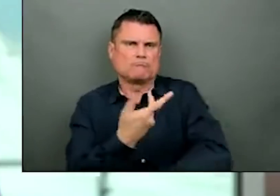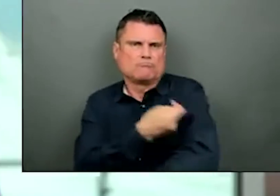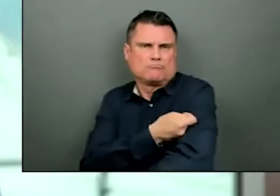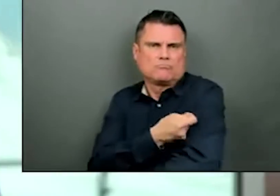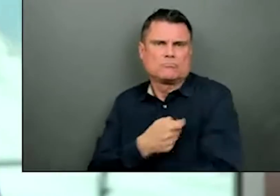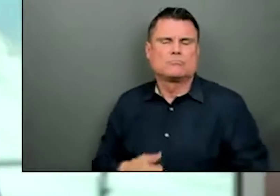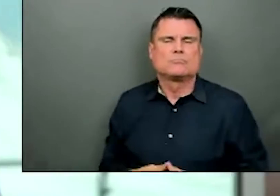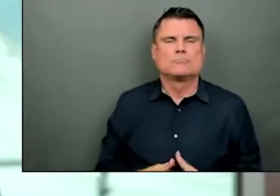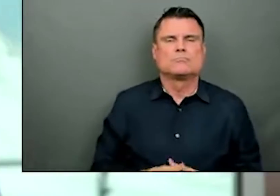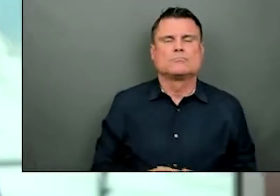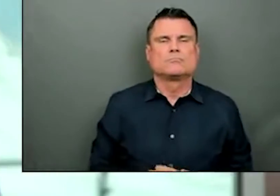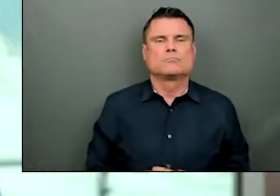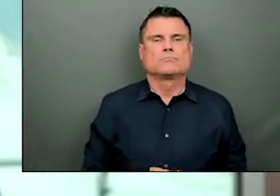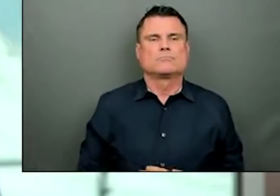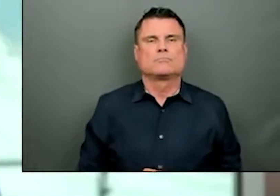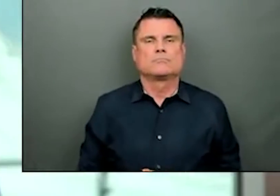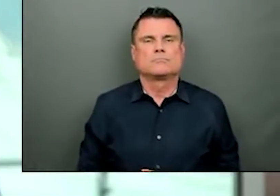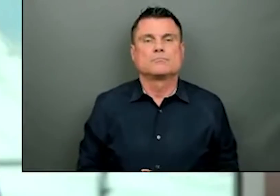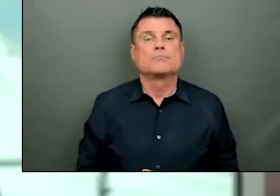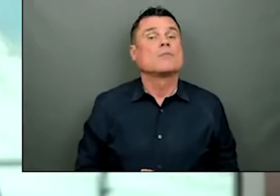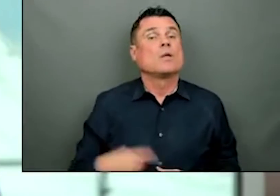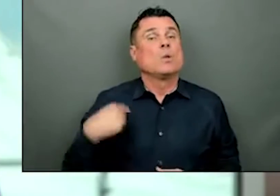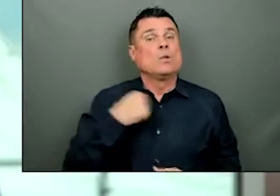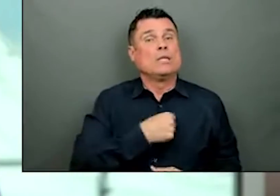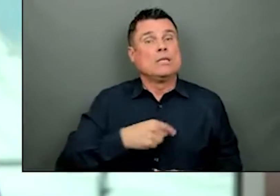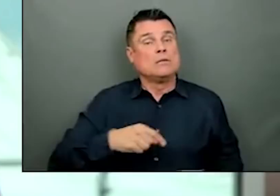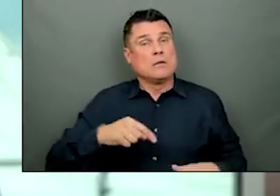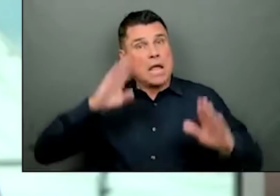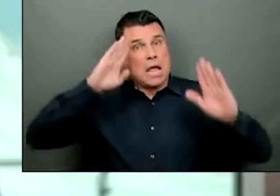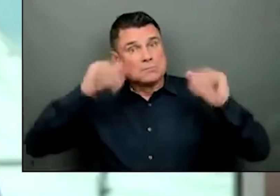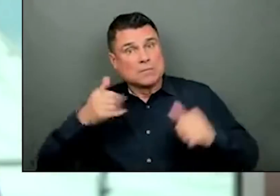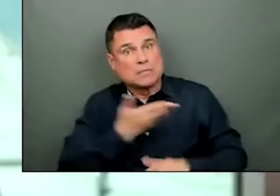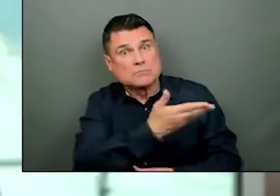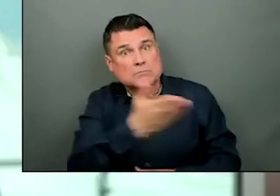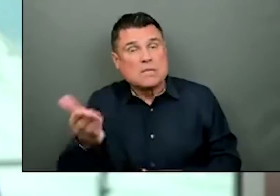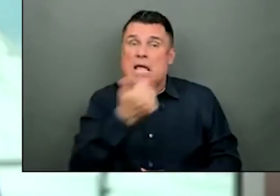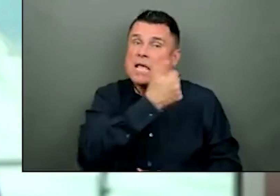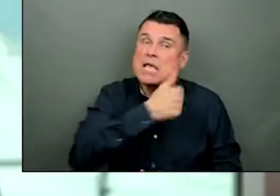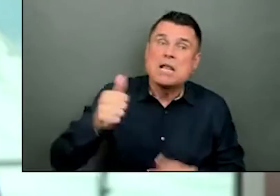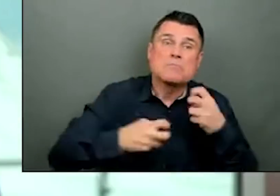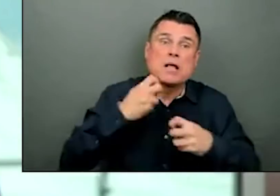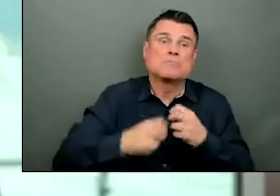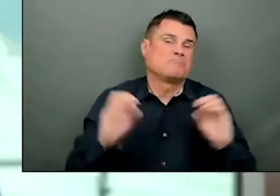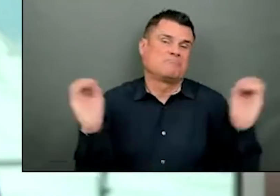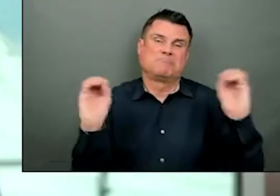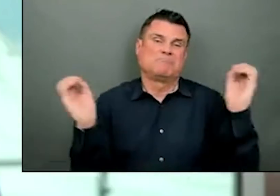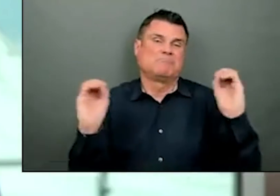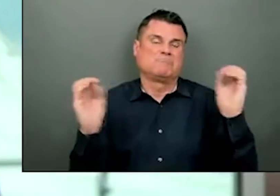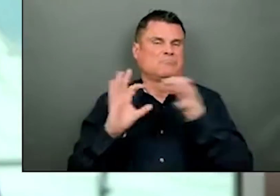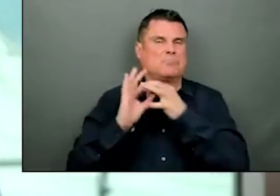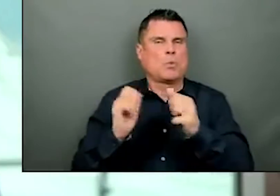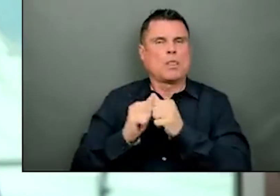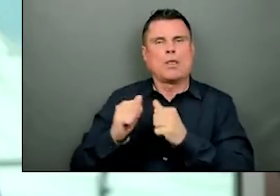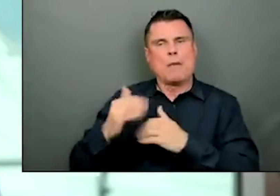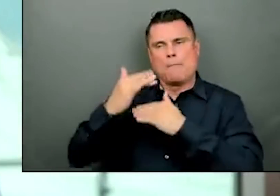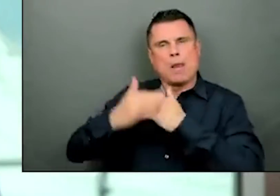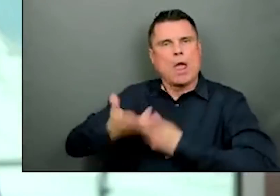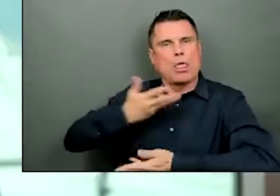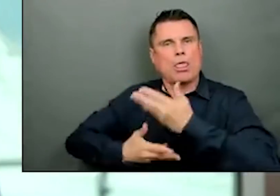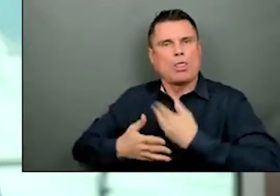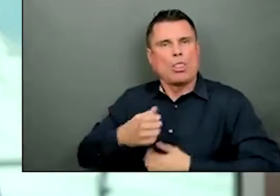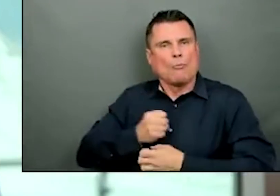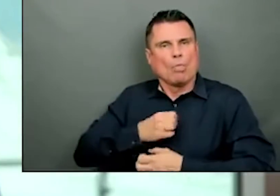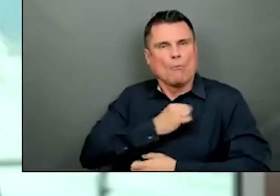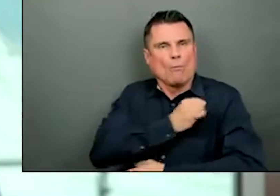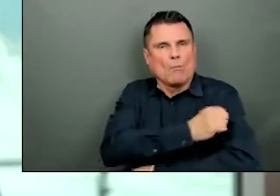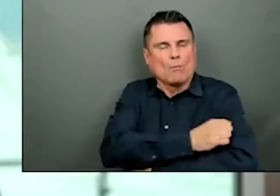very clear, we do not expect to see any of these cases in Canada. There's still scientists in Europe, in the UK, who are